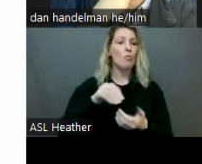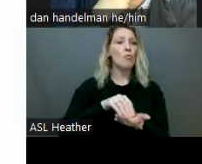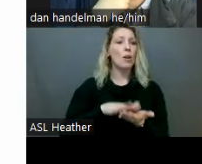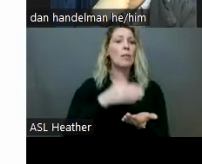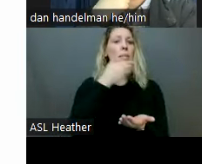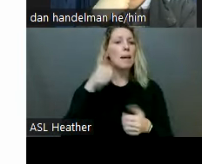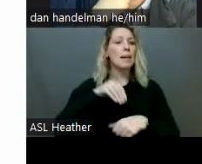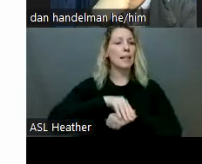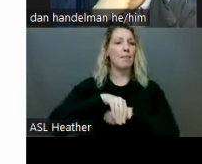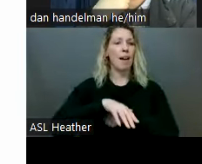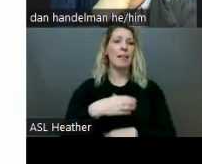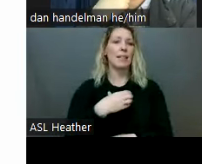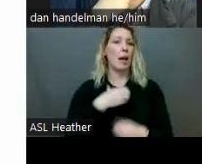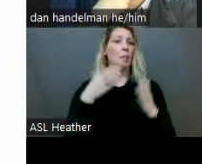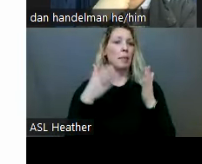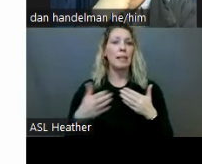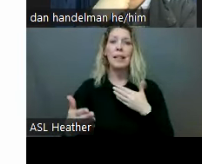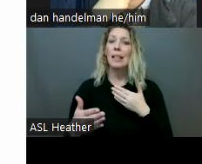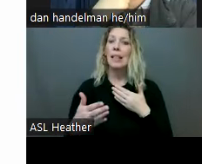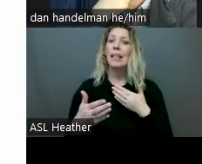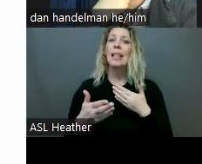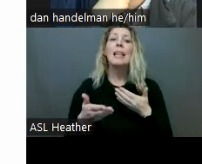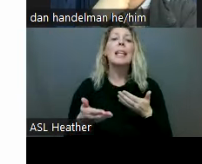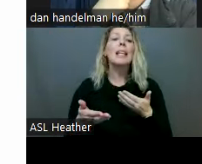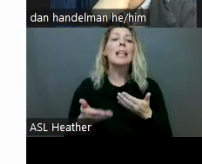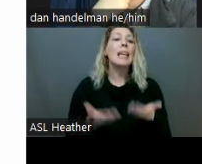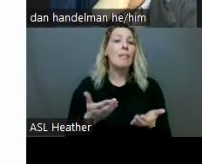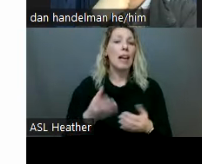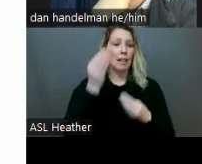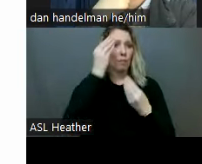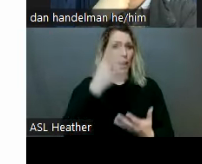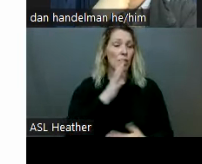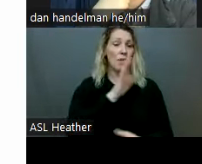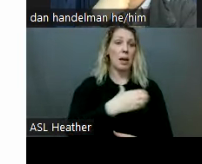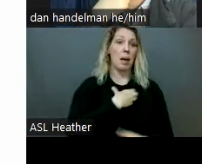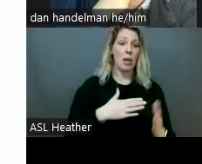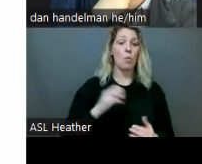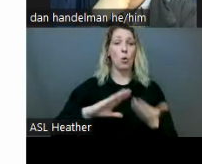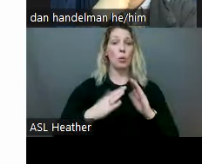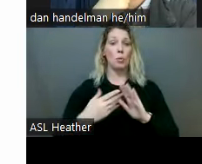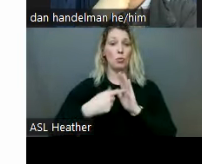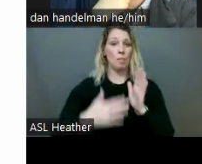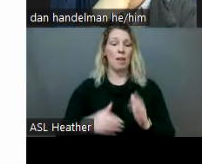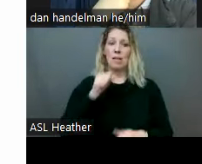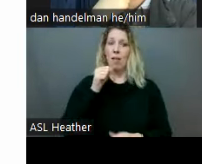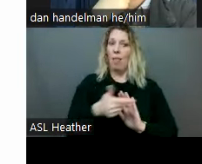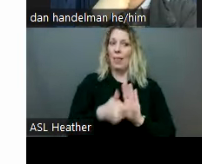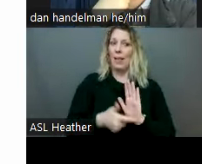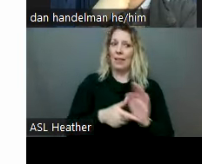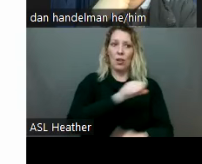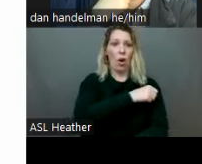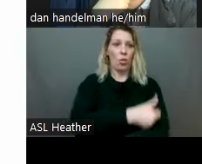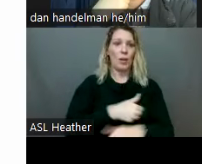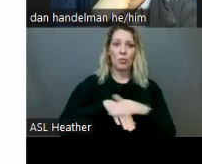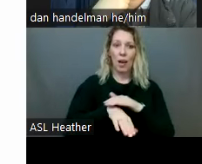the complainant. Even information the complainant or their community representatives are not legally authorized to